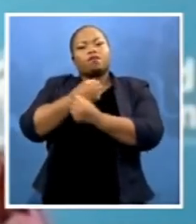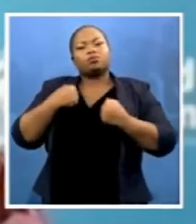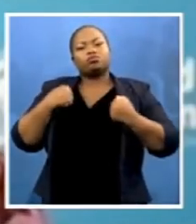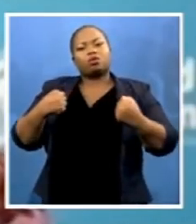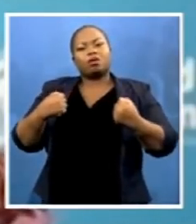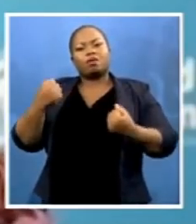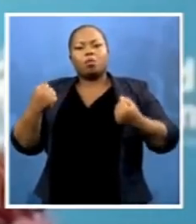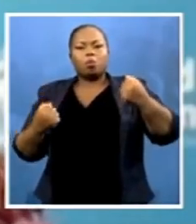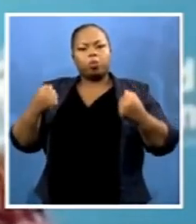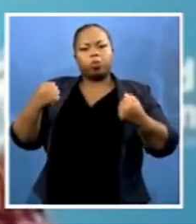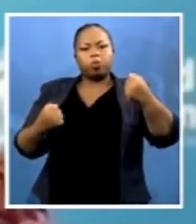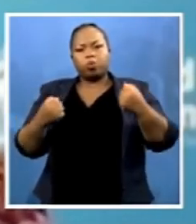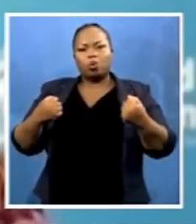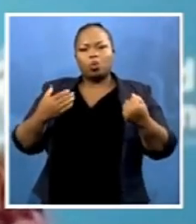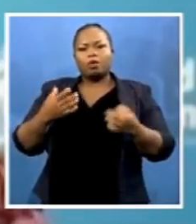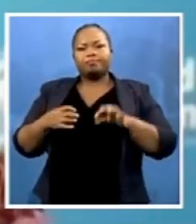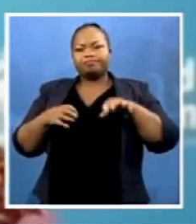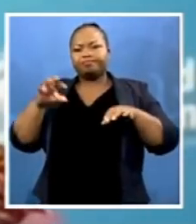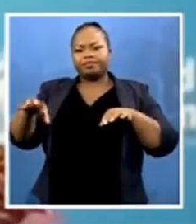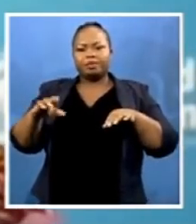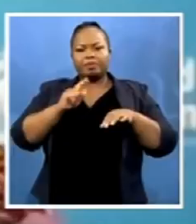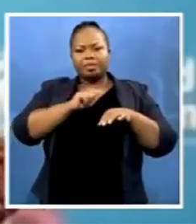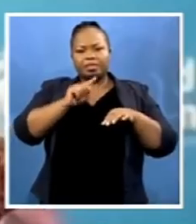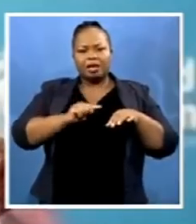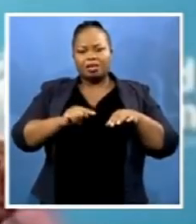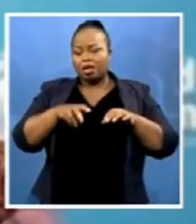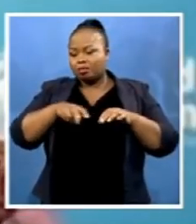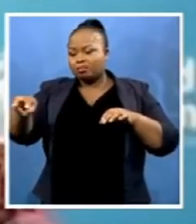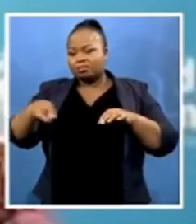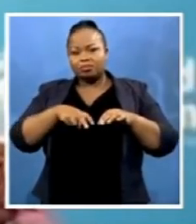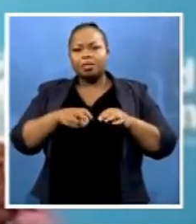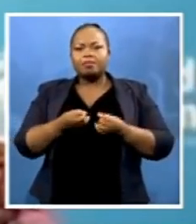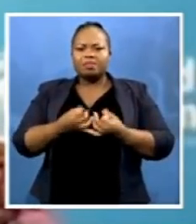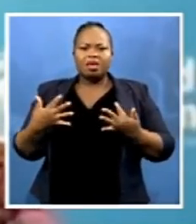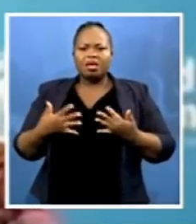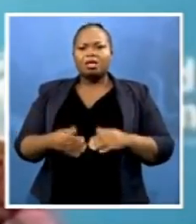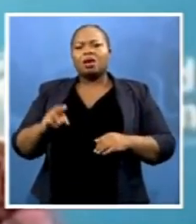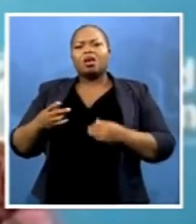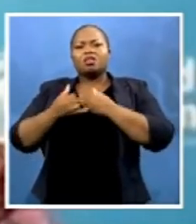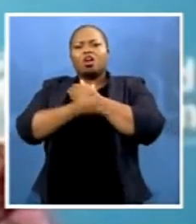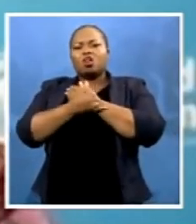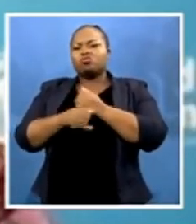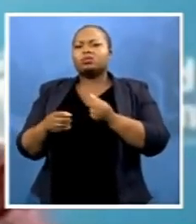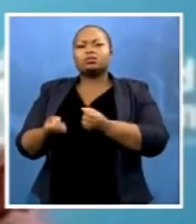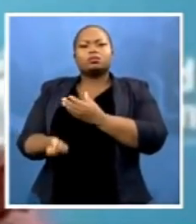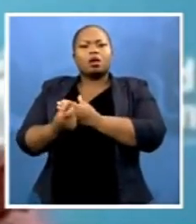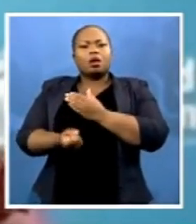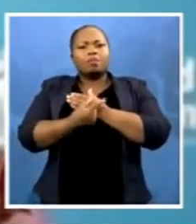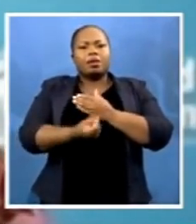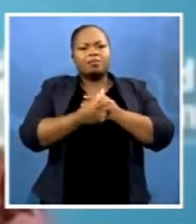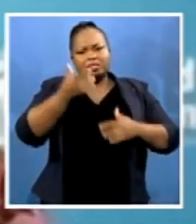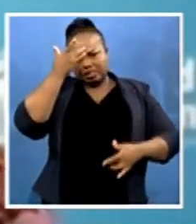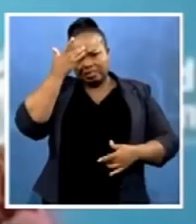across Tanzania, have been found in a number of the neighboring countries to be positive. So in my view, and